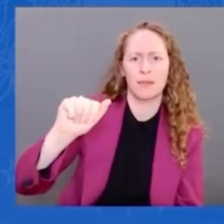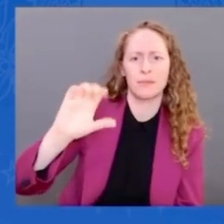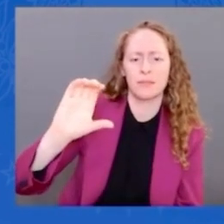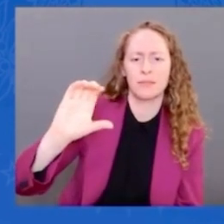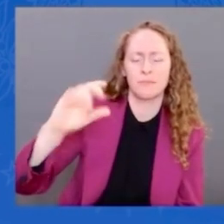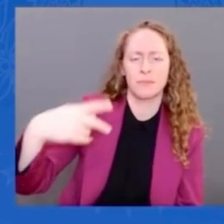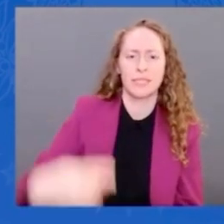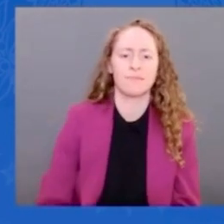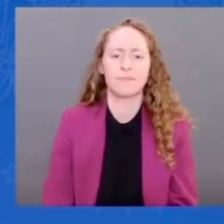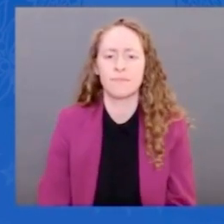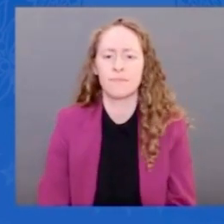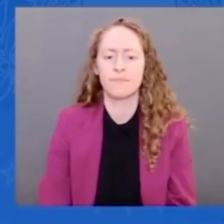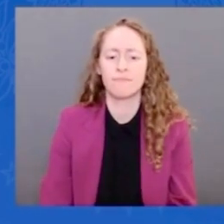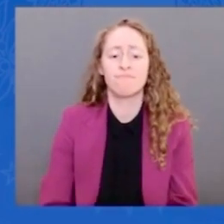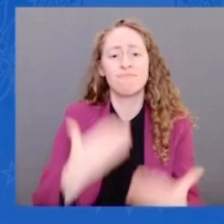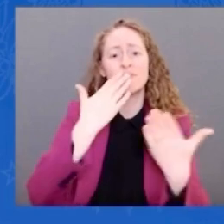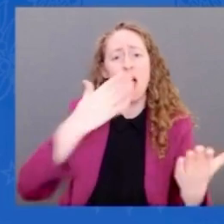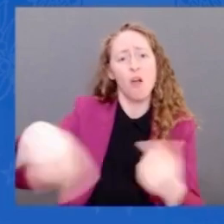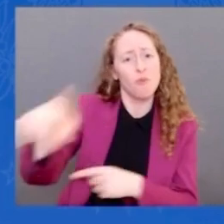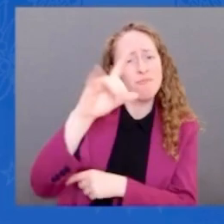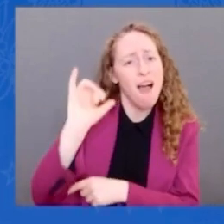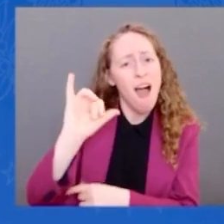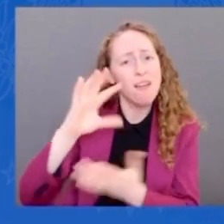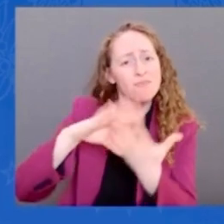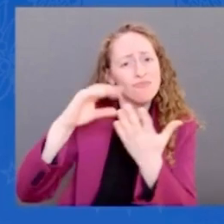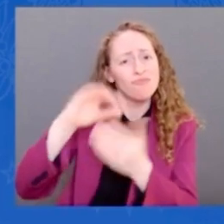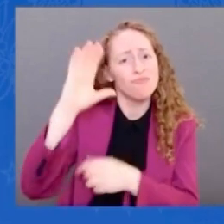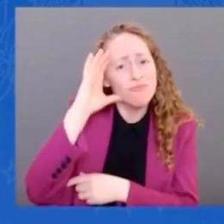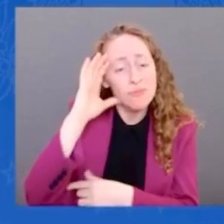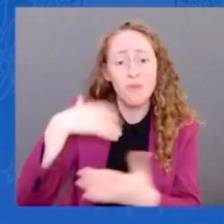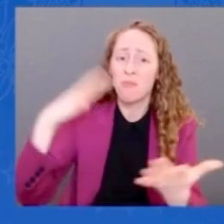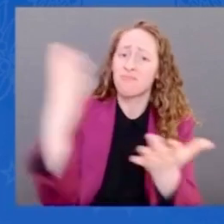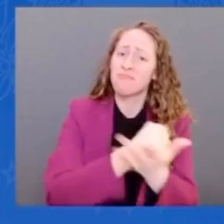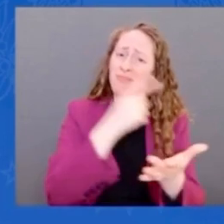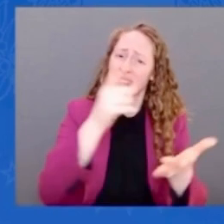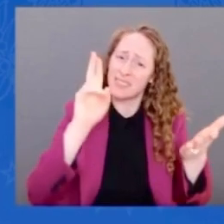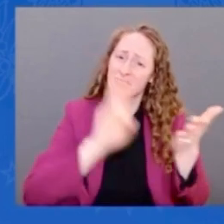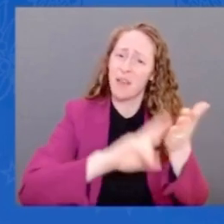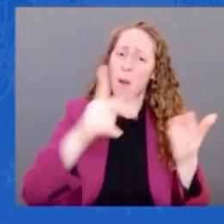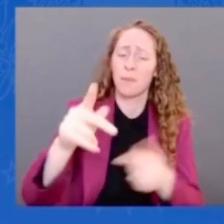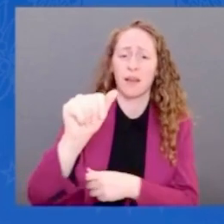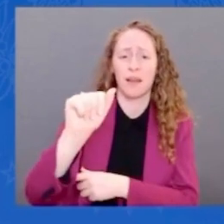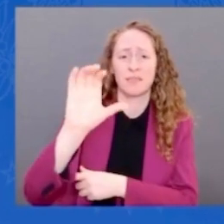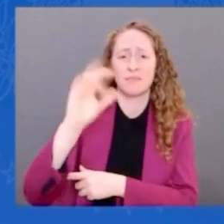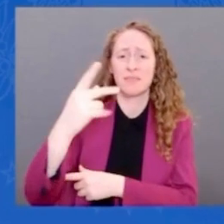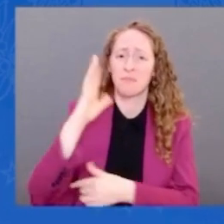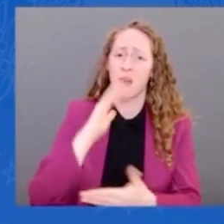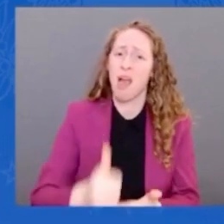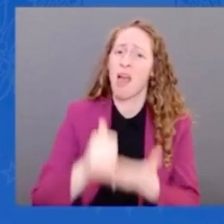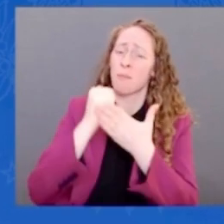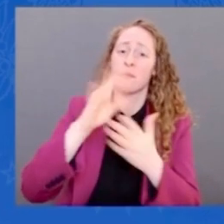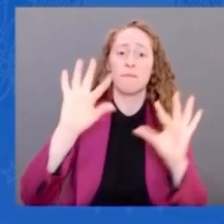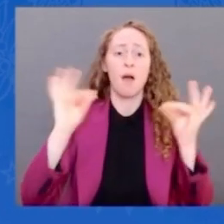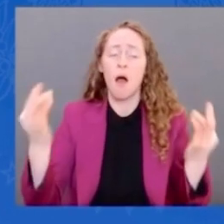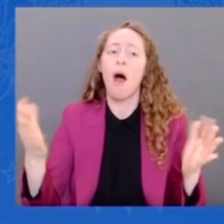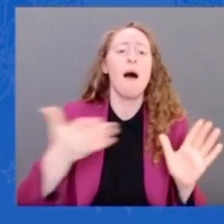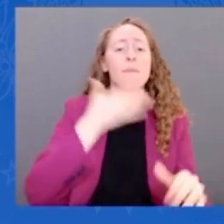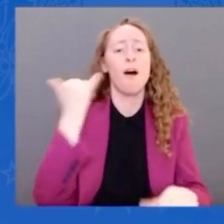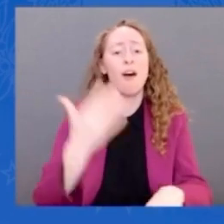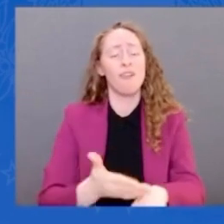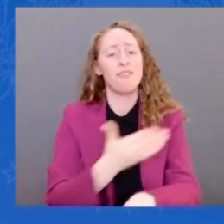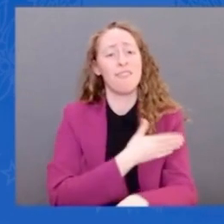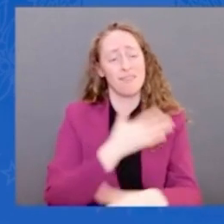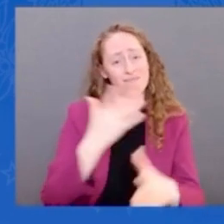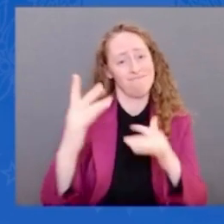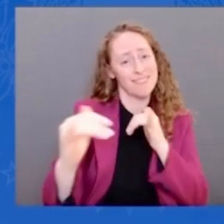Affordable Connectivity Program and change the future of your family just like I did for mine. To discuss